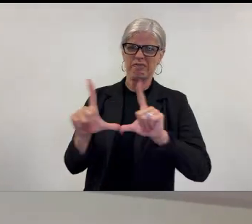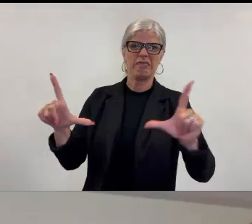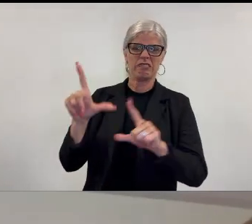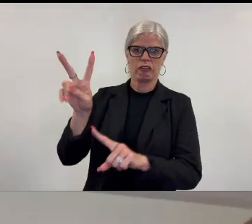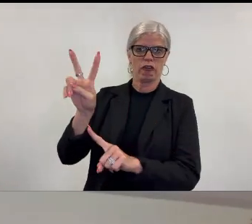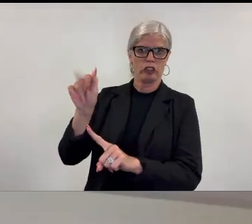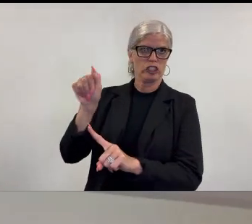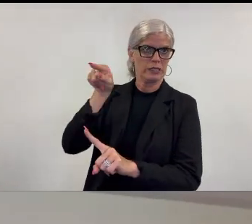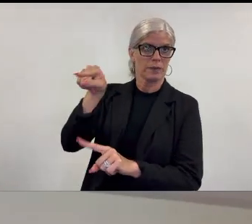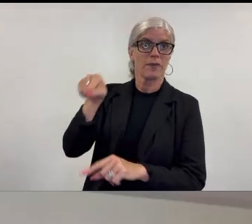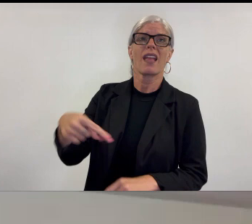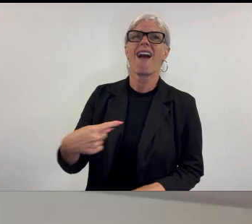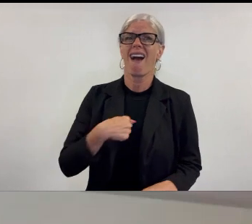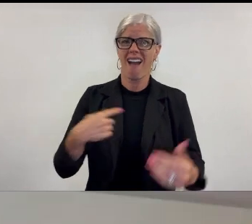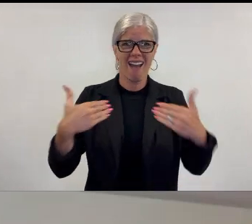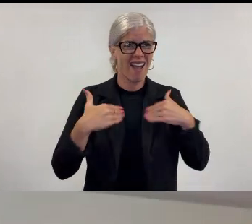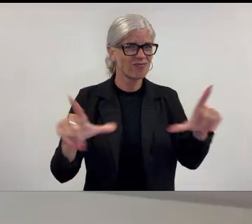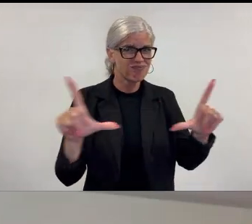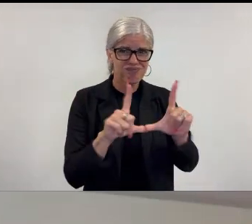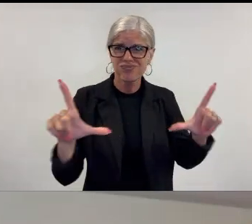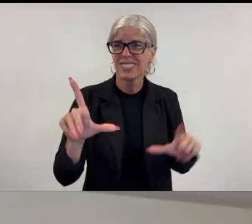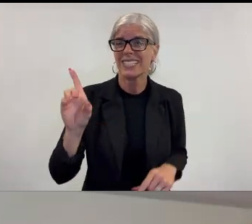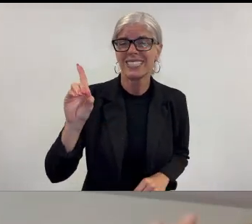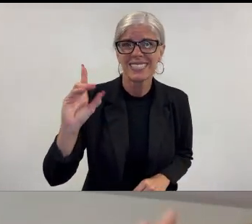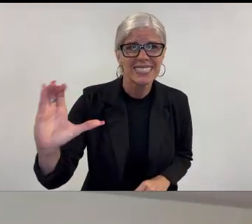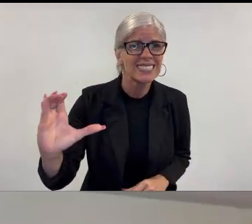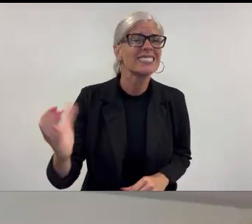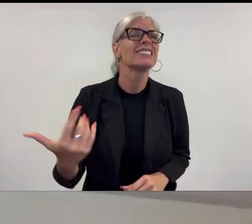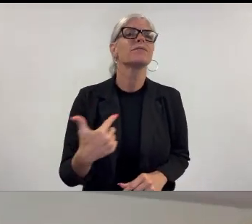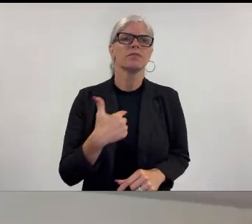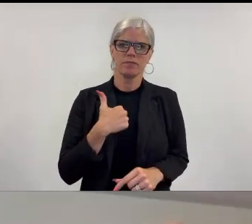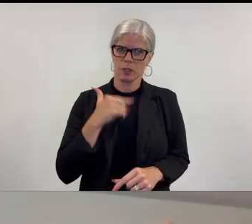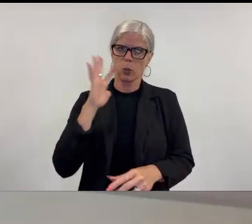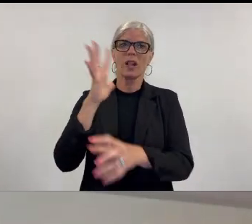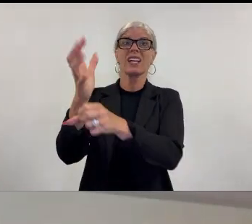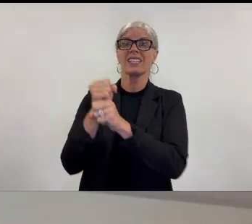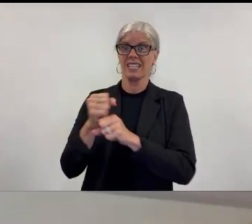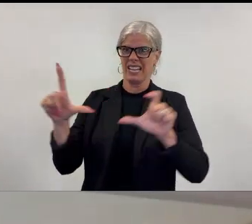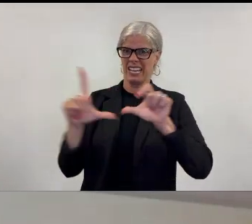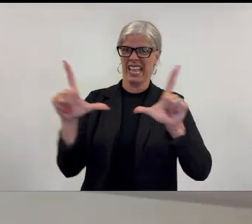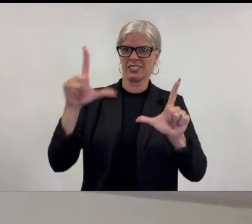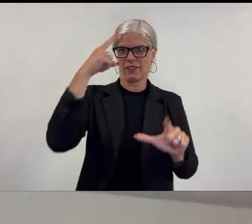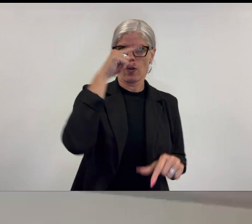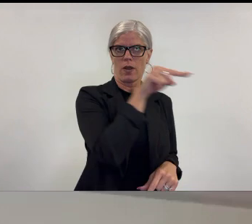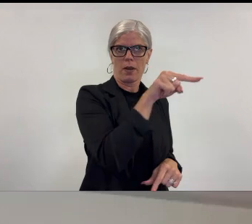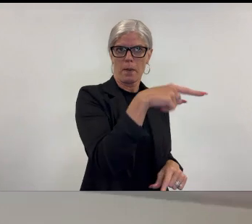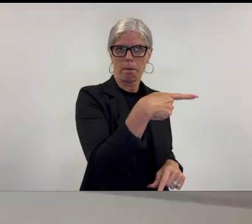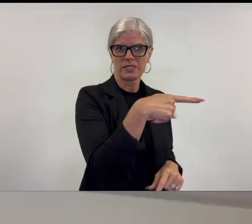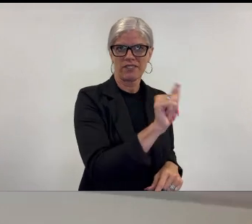a month, I'm obviously licensed in DC, and then I'm going to get a license